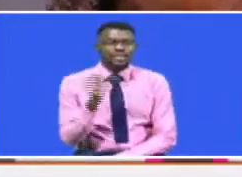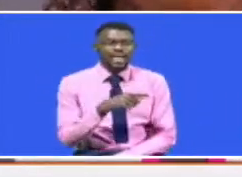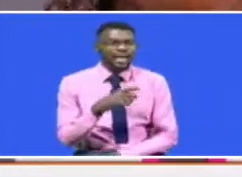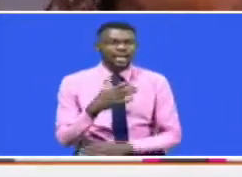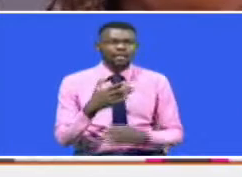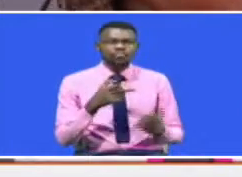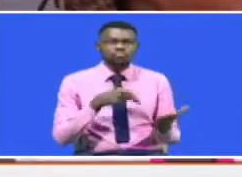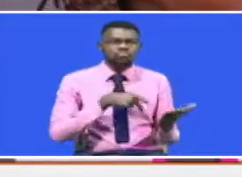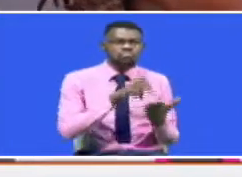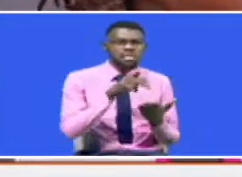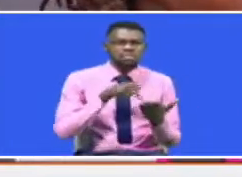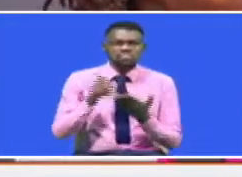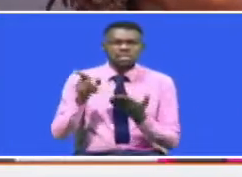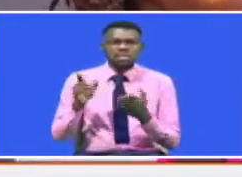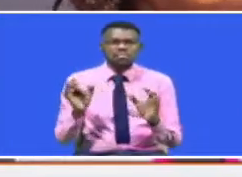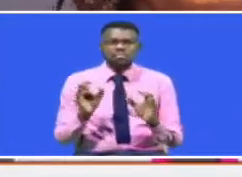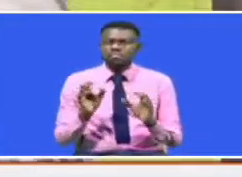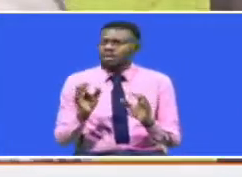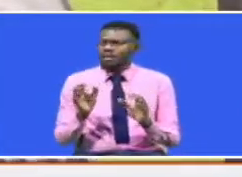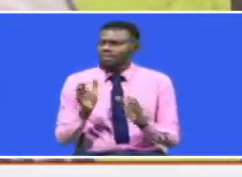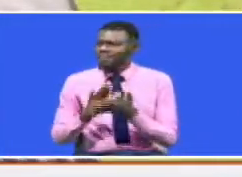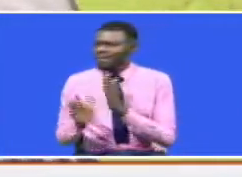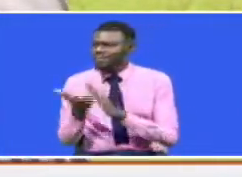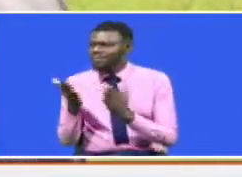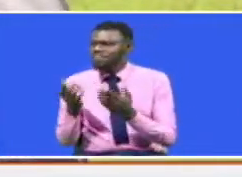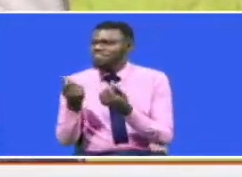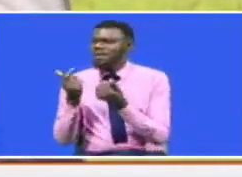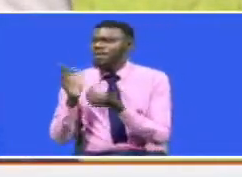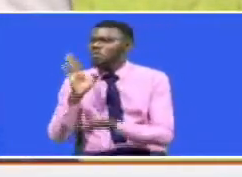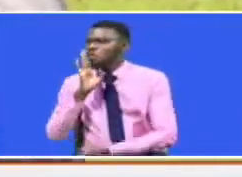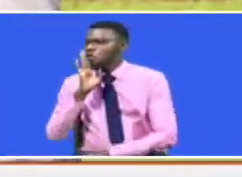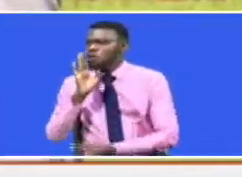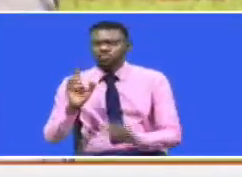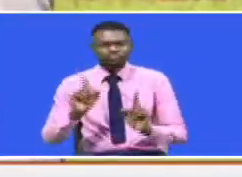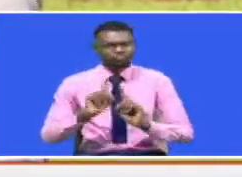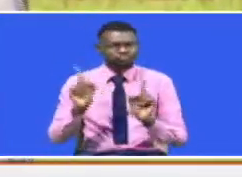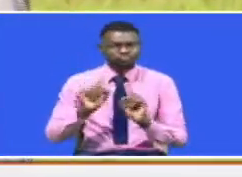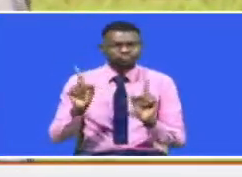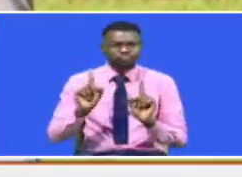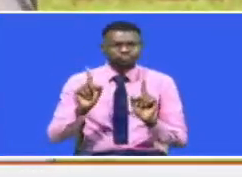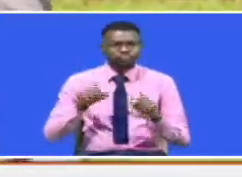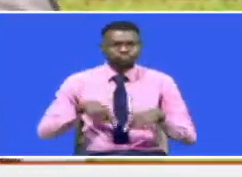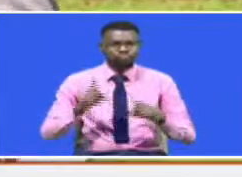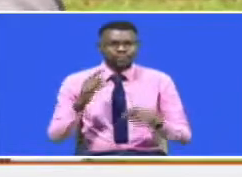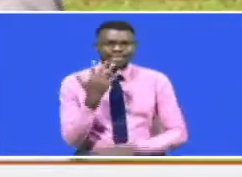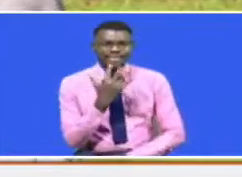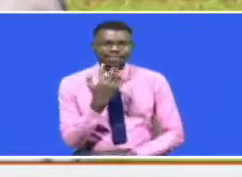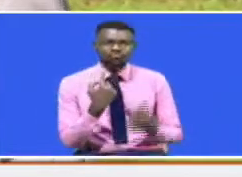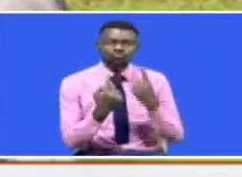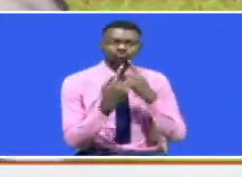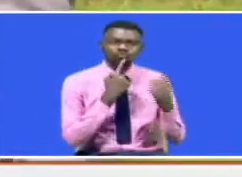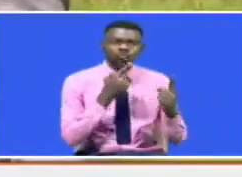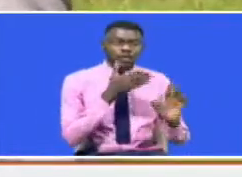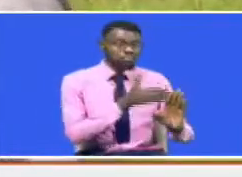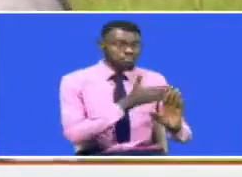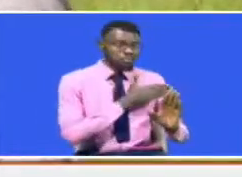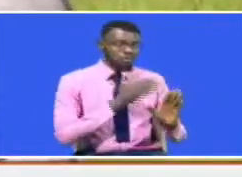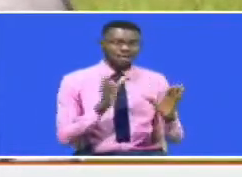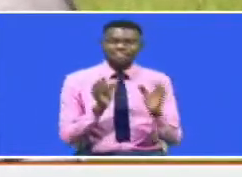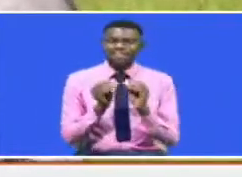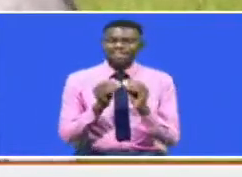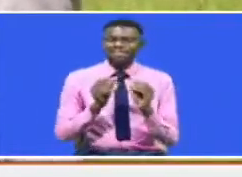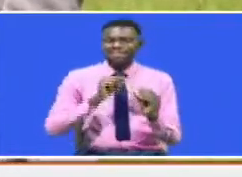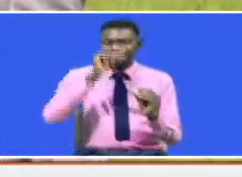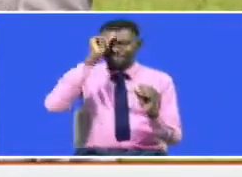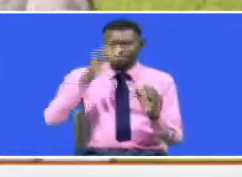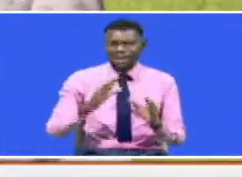recurrent expenditures from borrowed funds. Gachagua aliyekuwa anazungumza baada ya kuwa na kikao na magavana hao hapa jijini